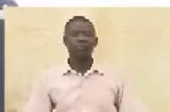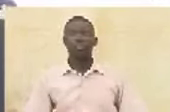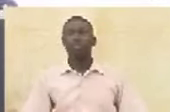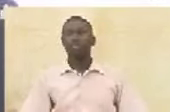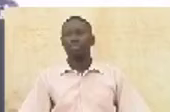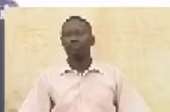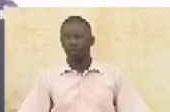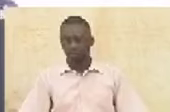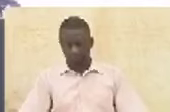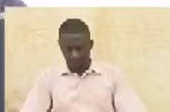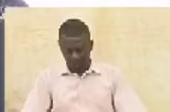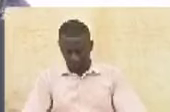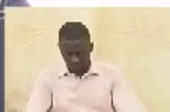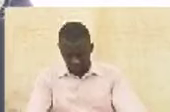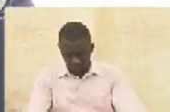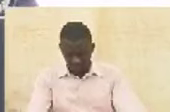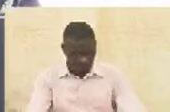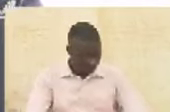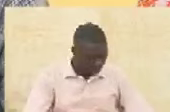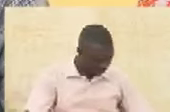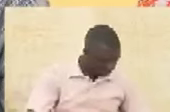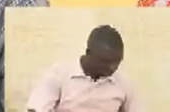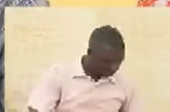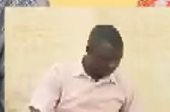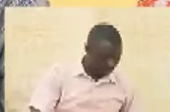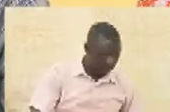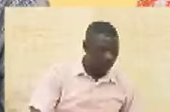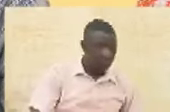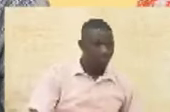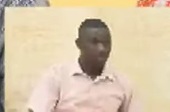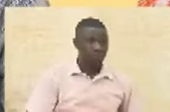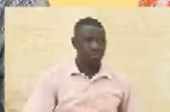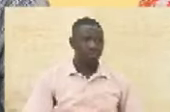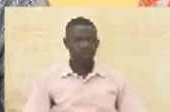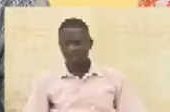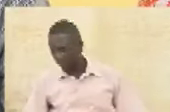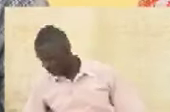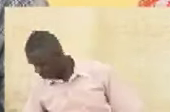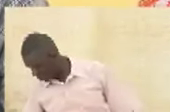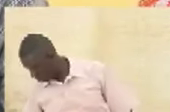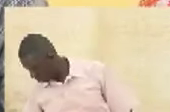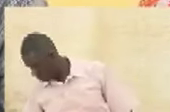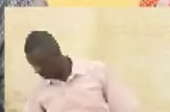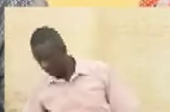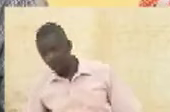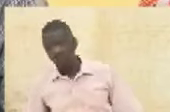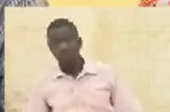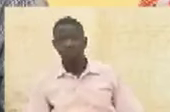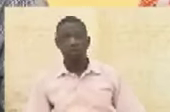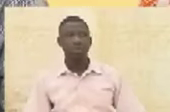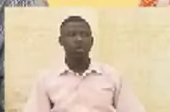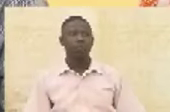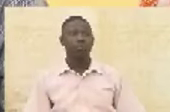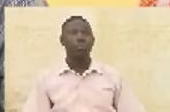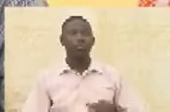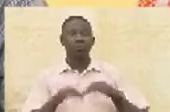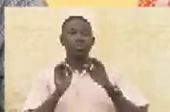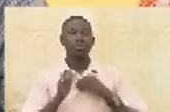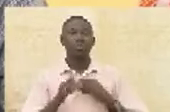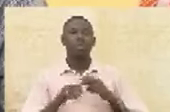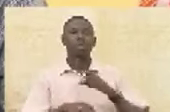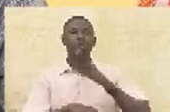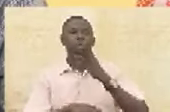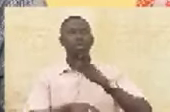kaito lukono nson talale bitu council fananko inumbara Mr. Chairman. We will take a 30 minute